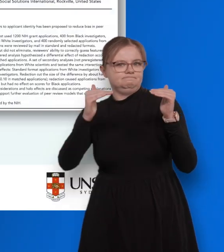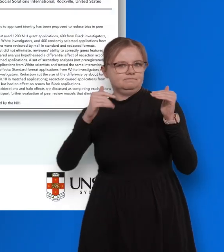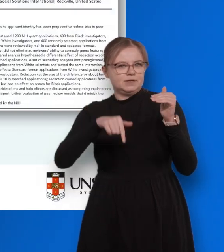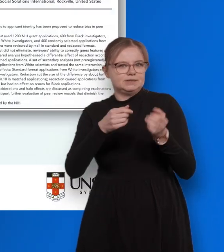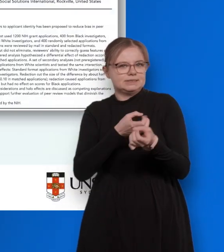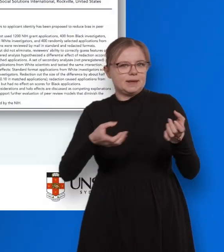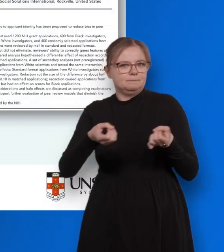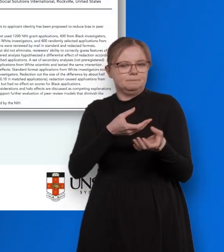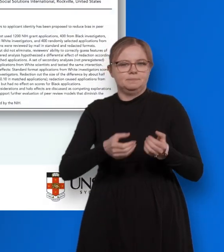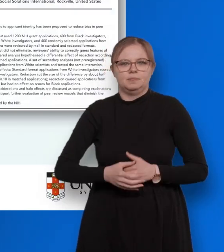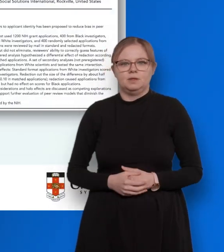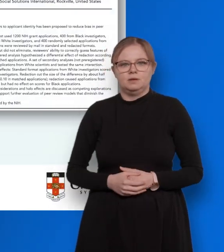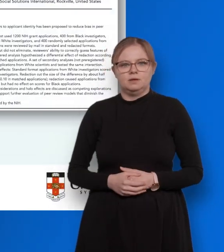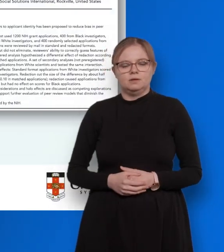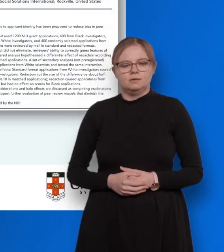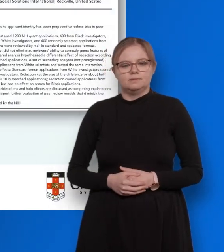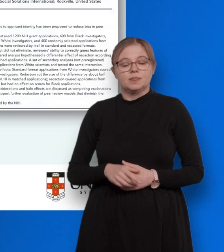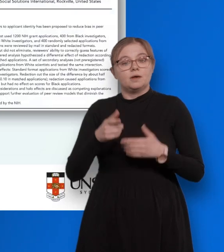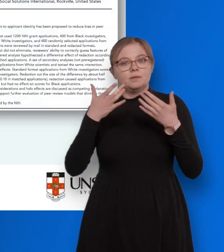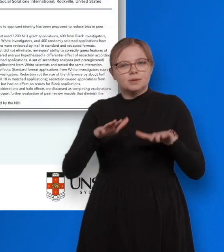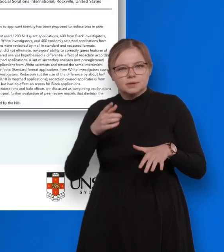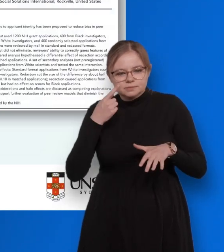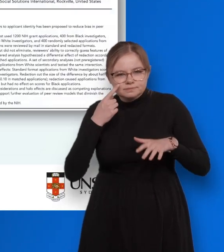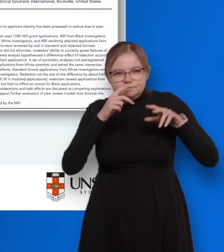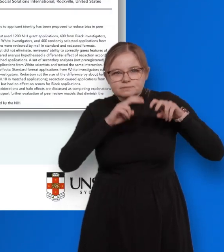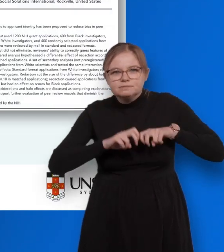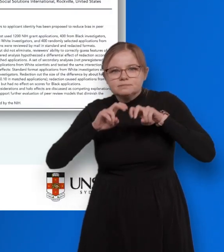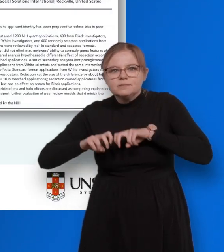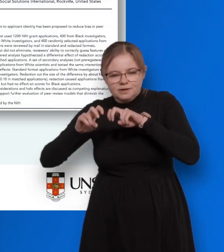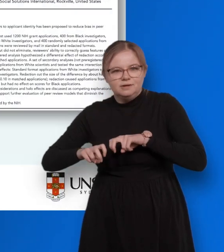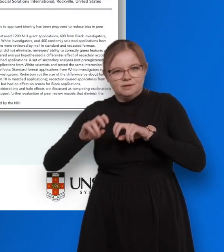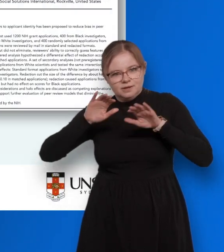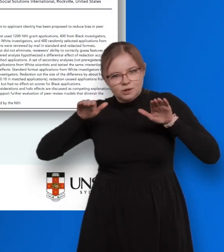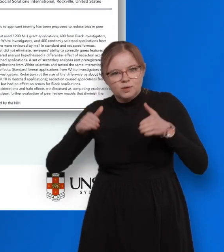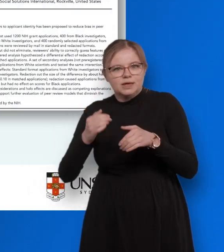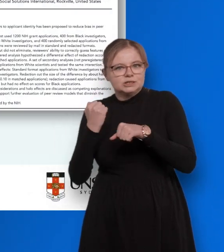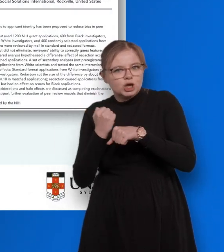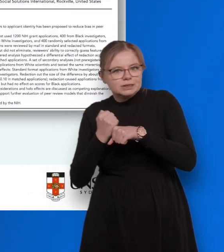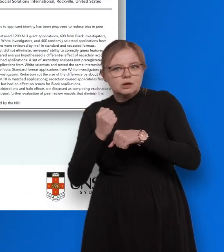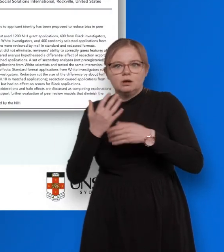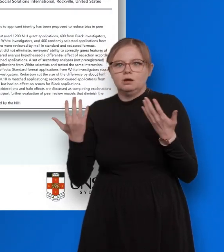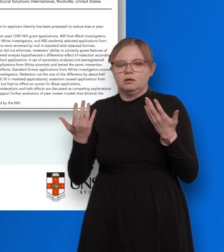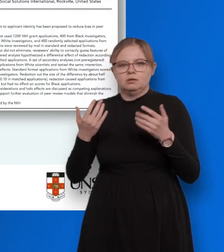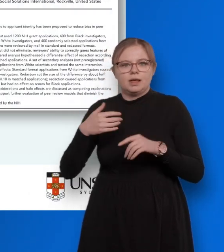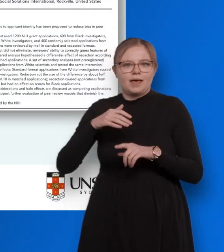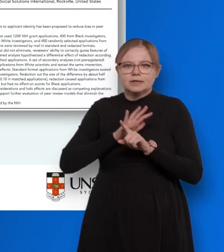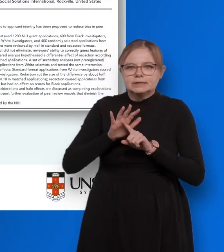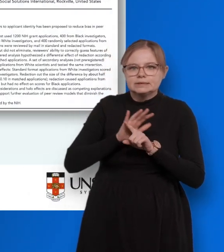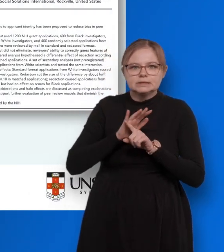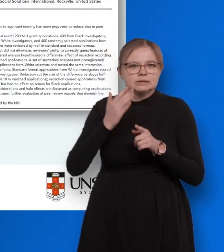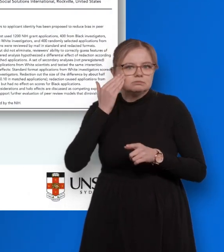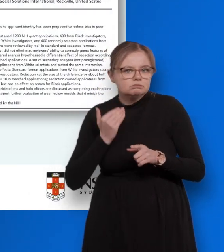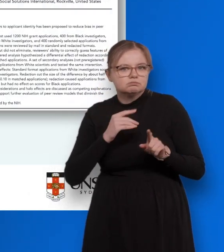STEM. So this has been looked at in terms of researcher gender, researcher ethnicity, has